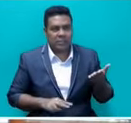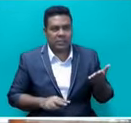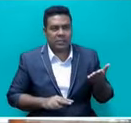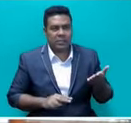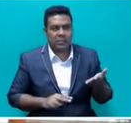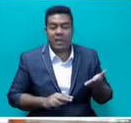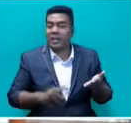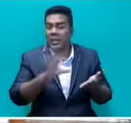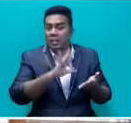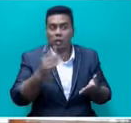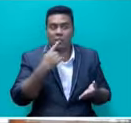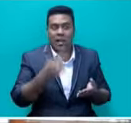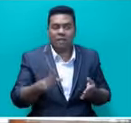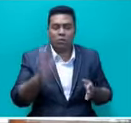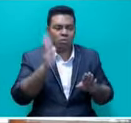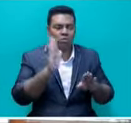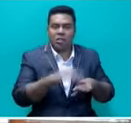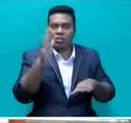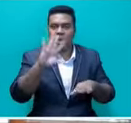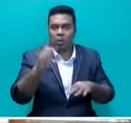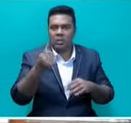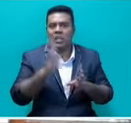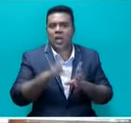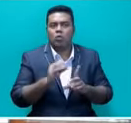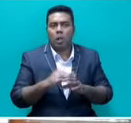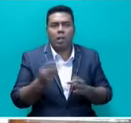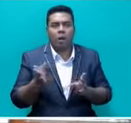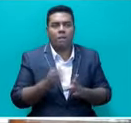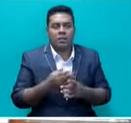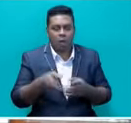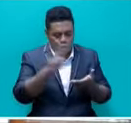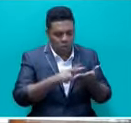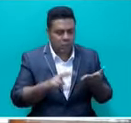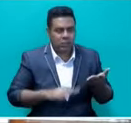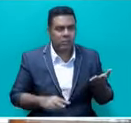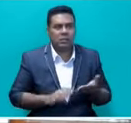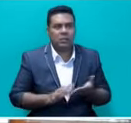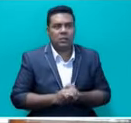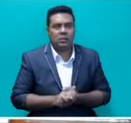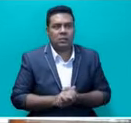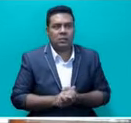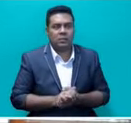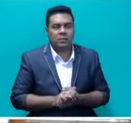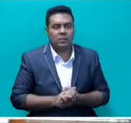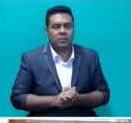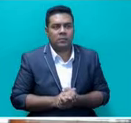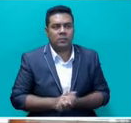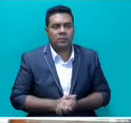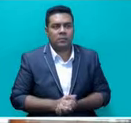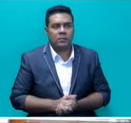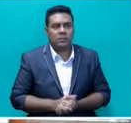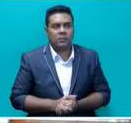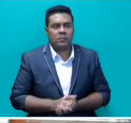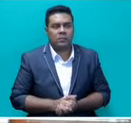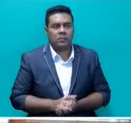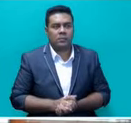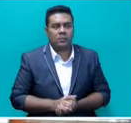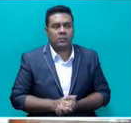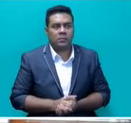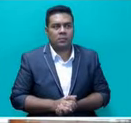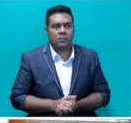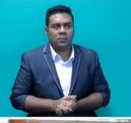section. It does not say that if you touch somebody, you commit a sexual offense. Read the section. You've mentioned if someone touches someone's,